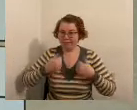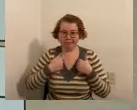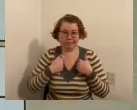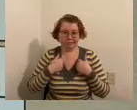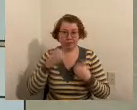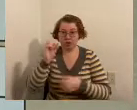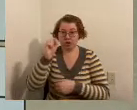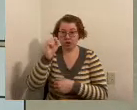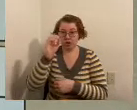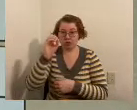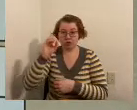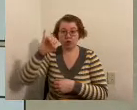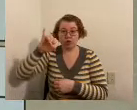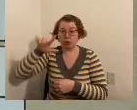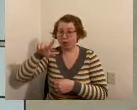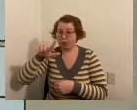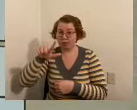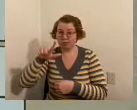Soil,